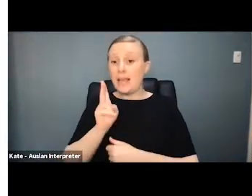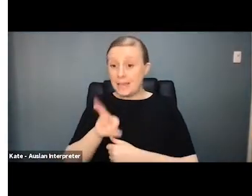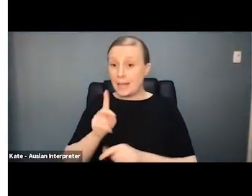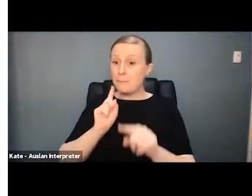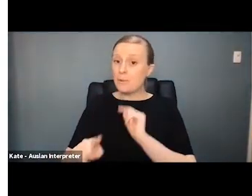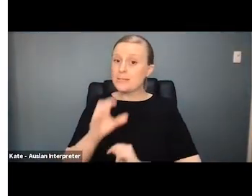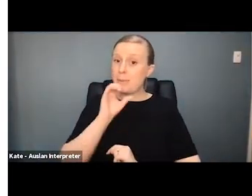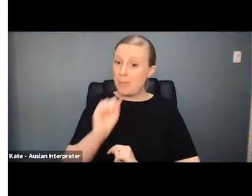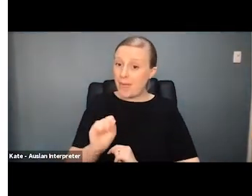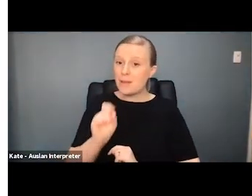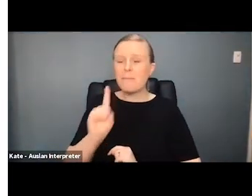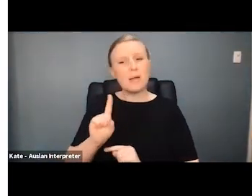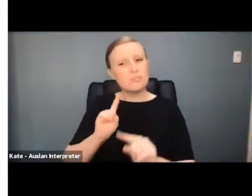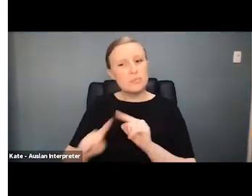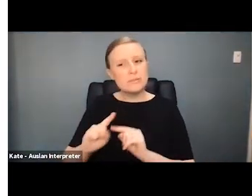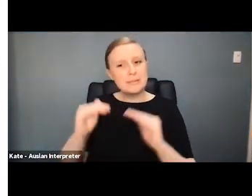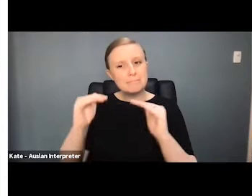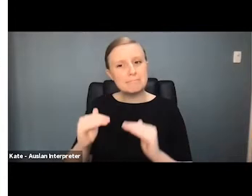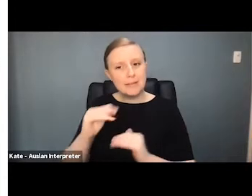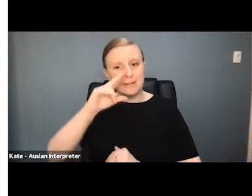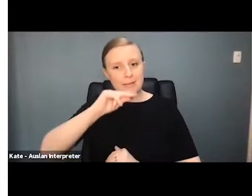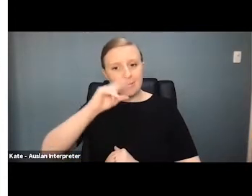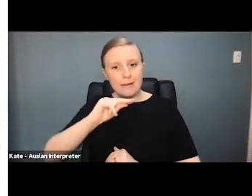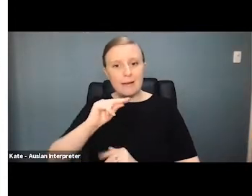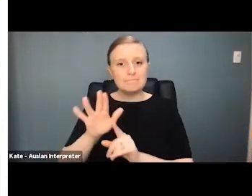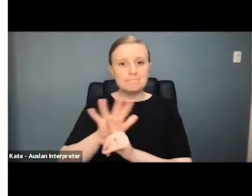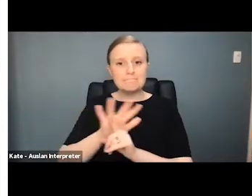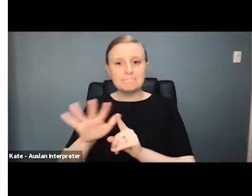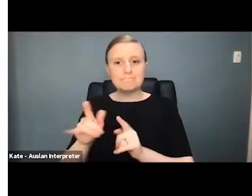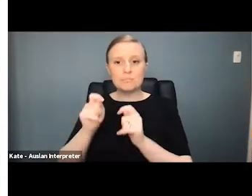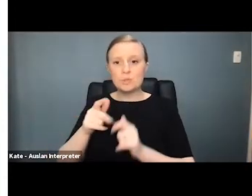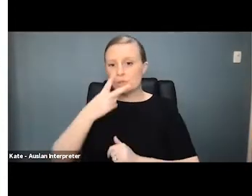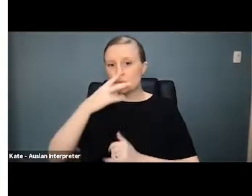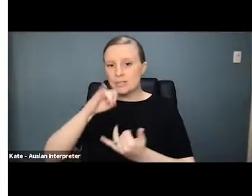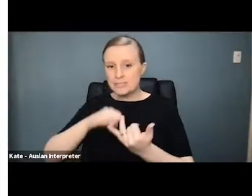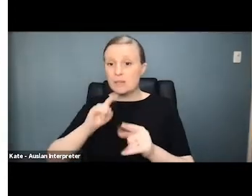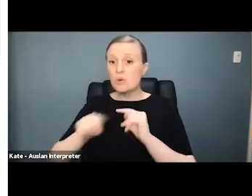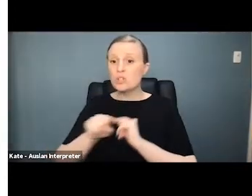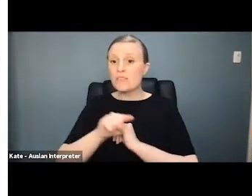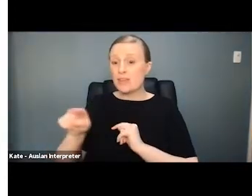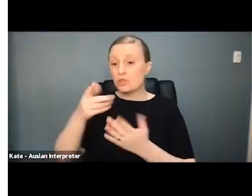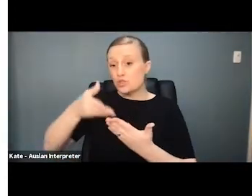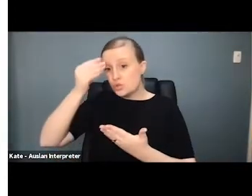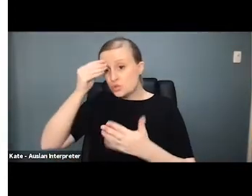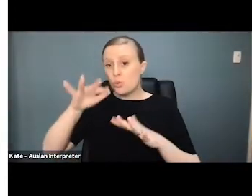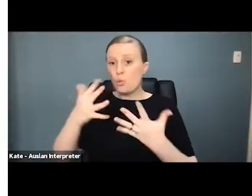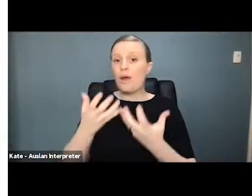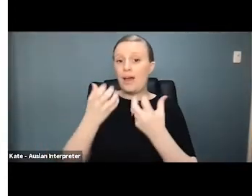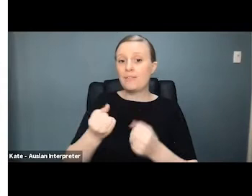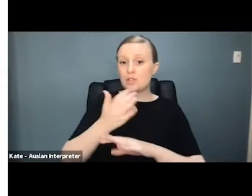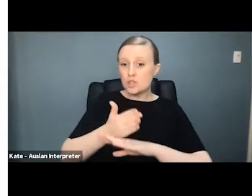kind of most of the students and/or currently employed, and they have much lower levels of engagement with the criminal justice system